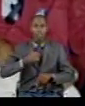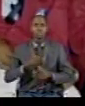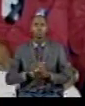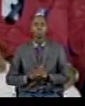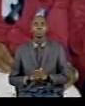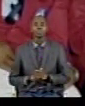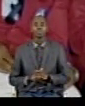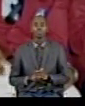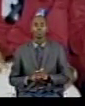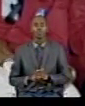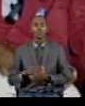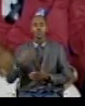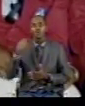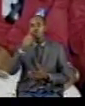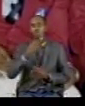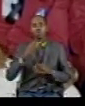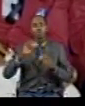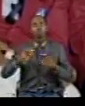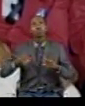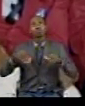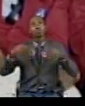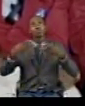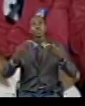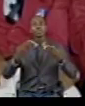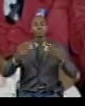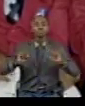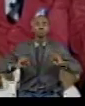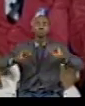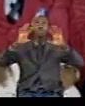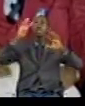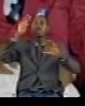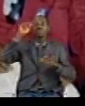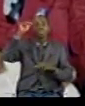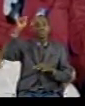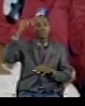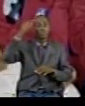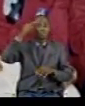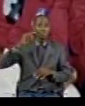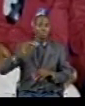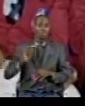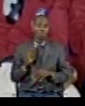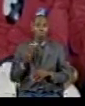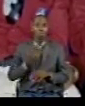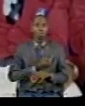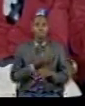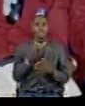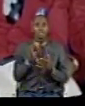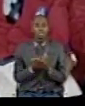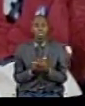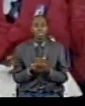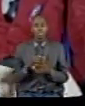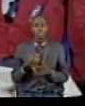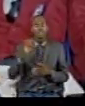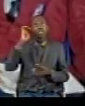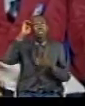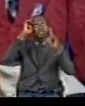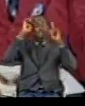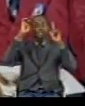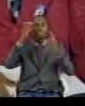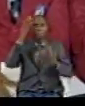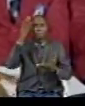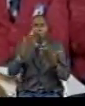Who gave himself for us, that he might redeem us